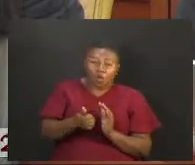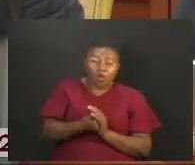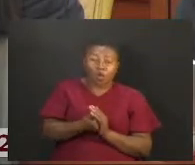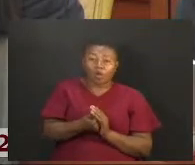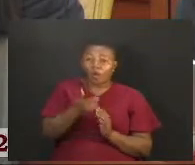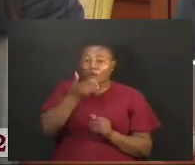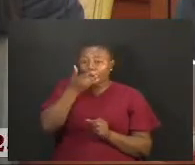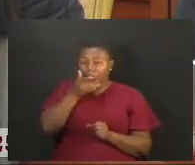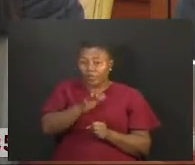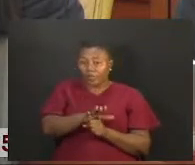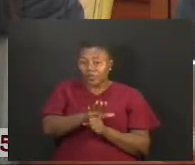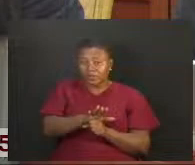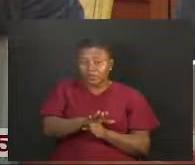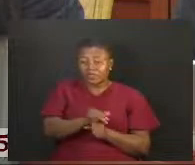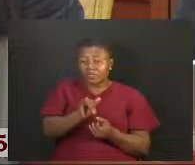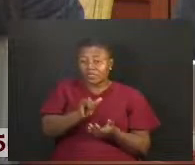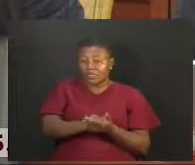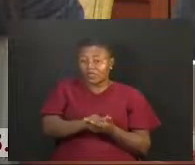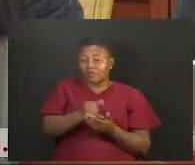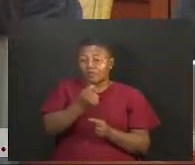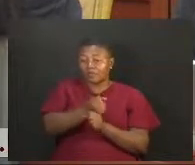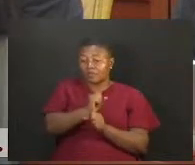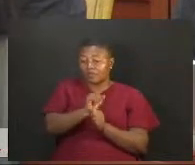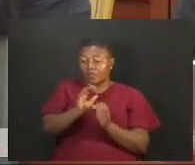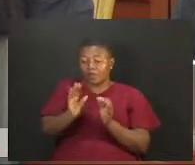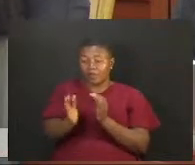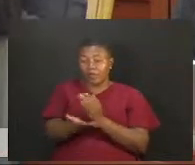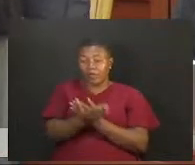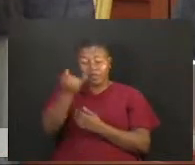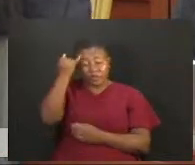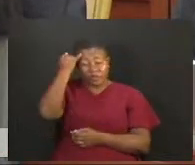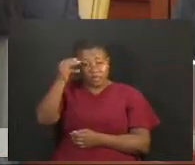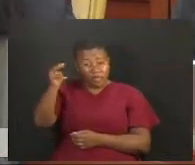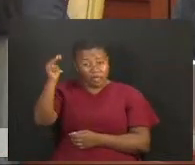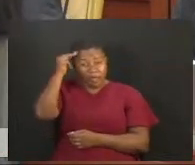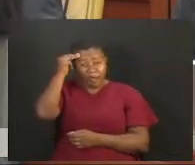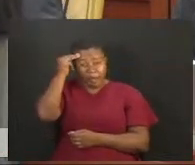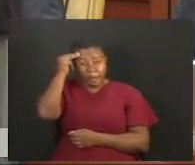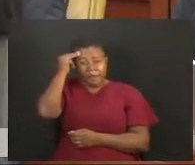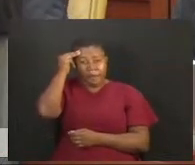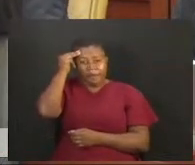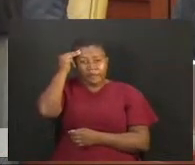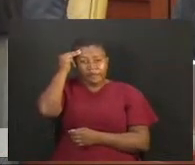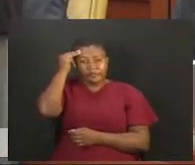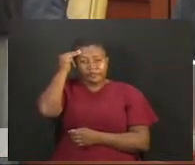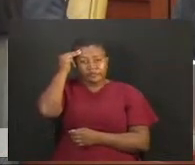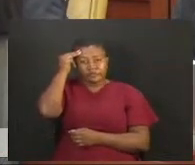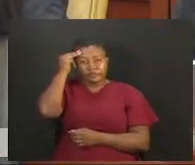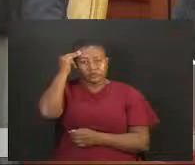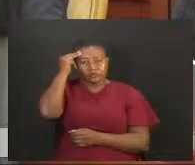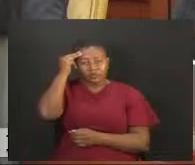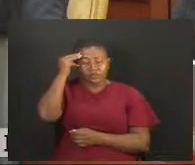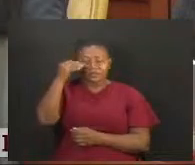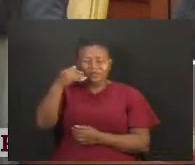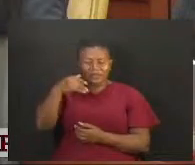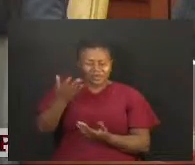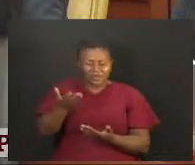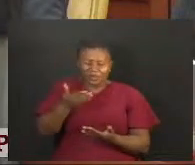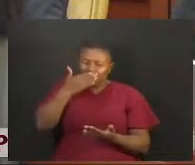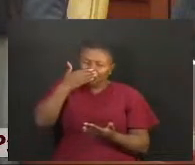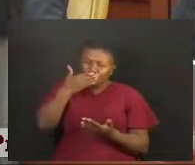that was made by John Dramani Mahama is being fulfilled in less